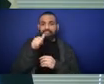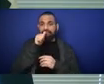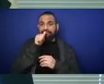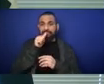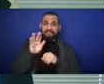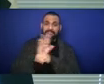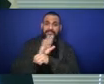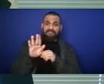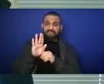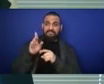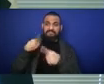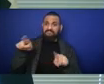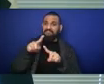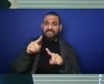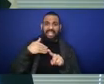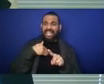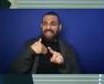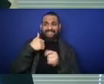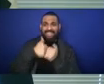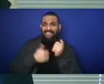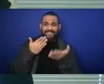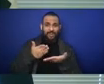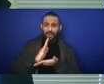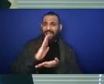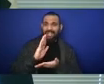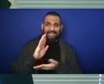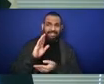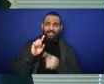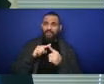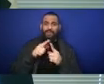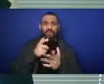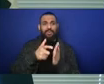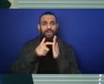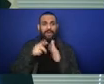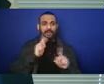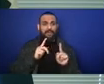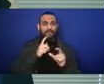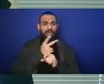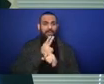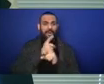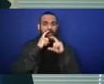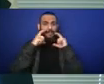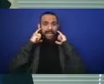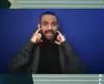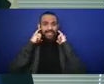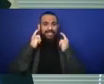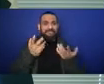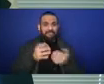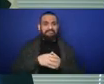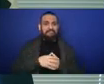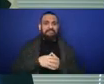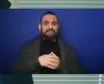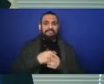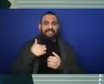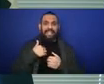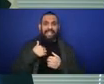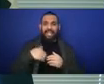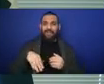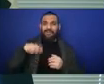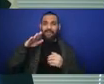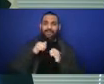as well. Strains that could complicate herd immunity and our ability to achieve herd